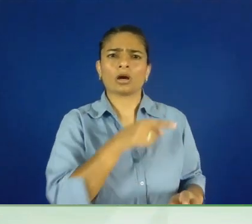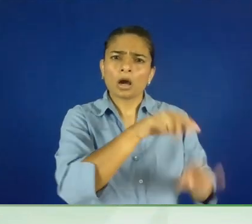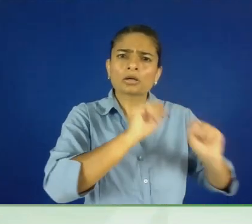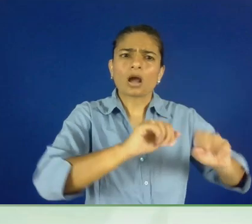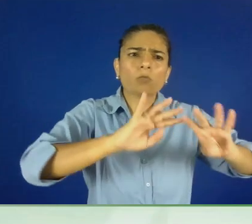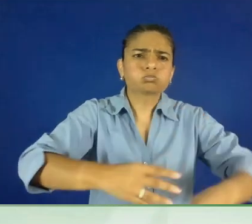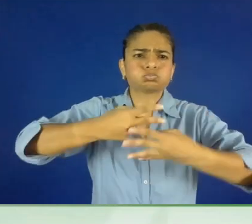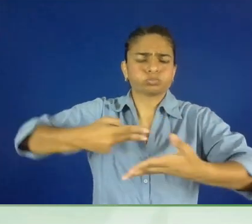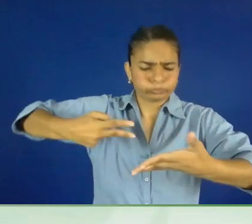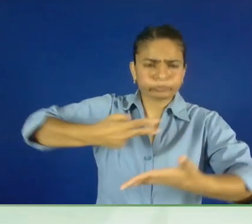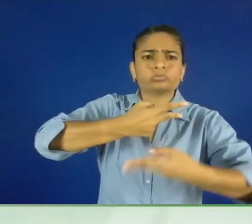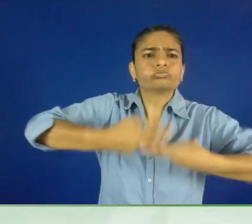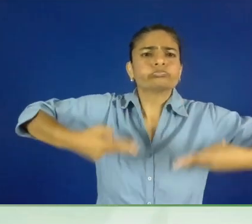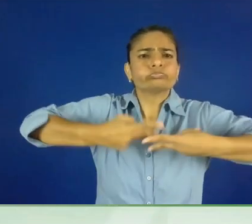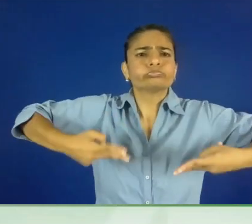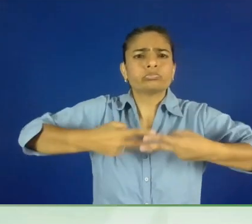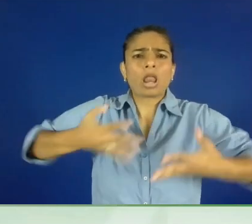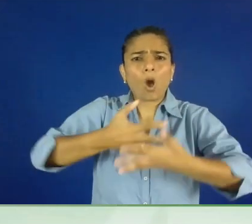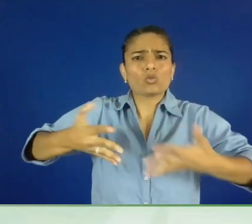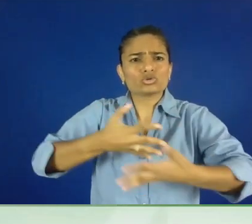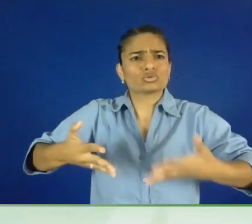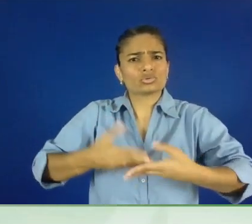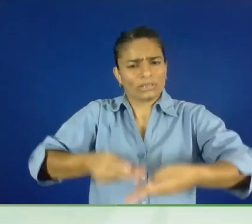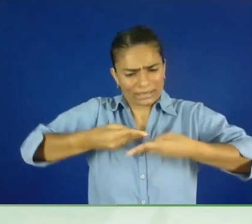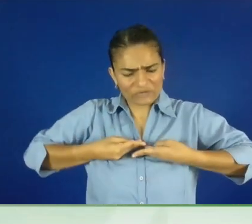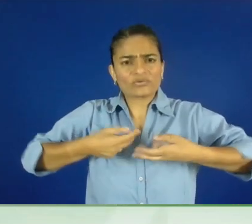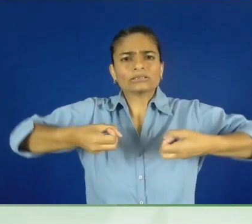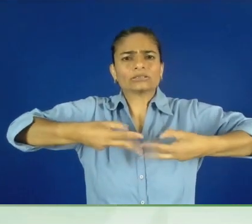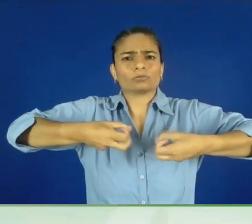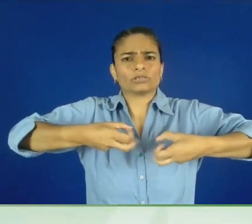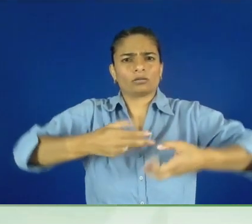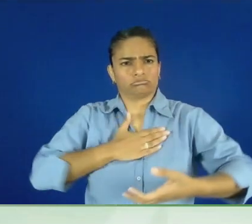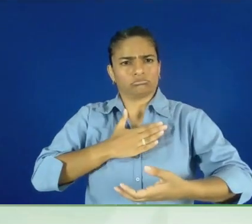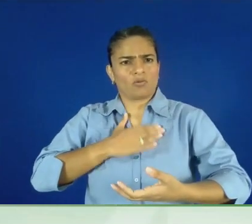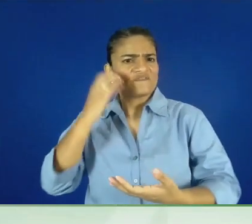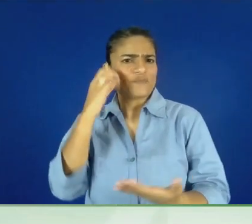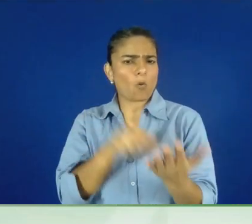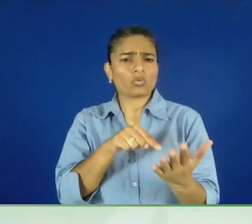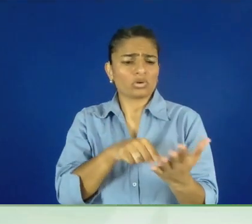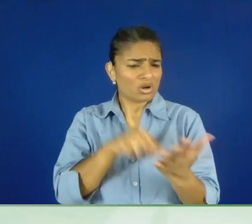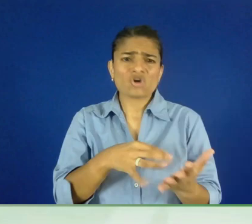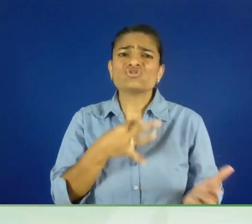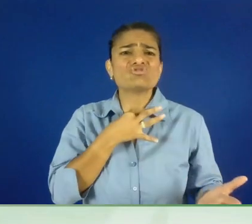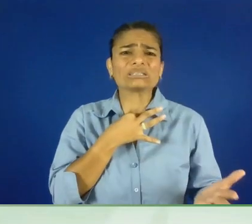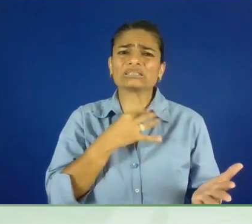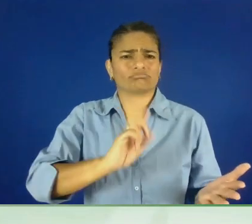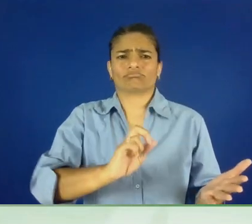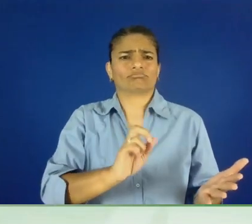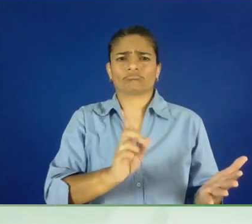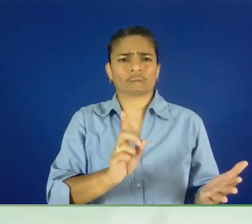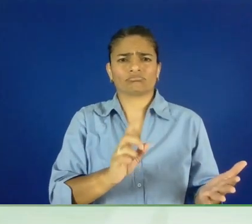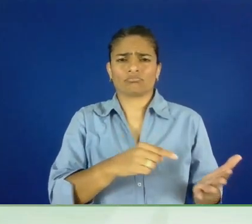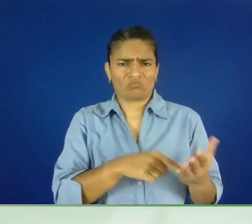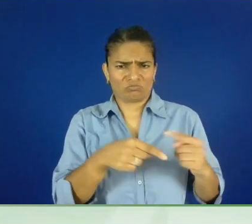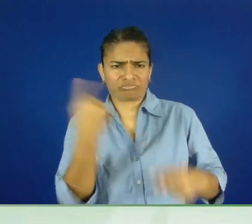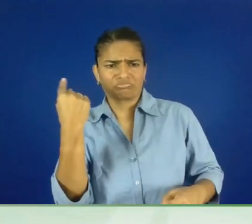going off. But it also, because of the work we did with the deaf-blind community, it could also create transcripts. So now you can be deaf-blind with the